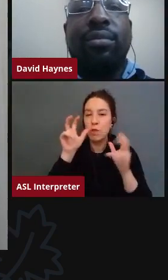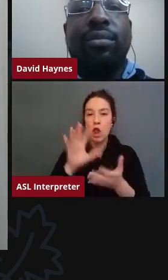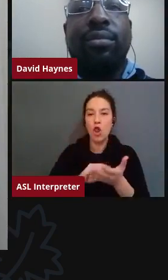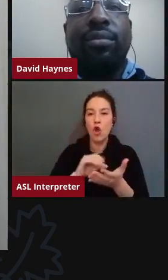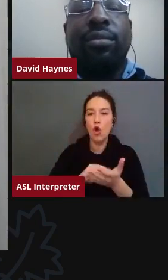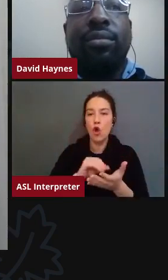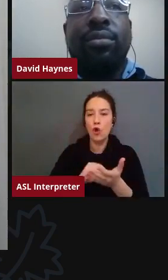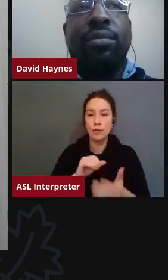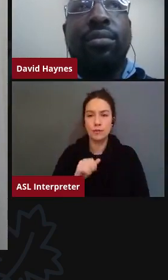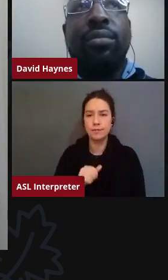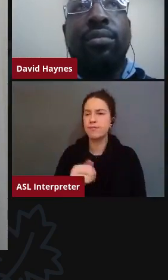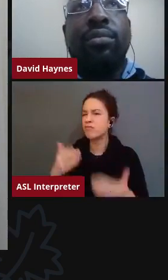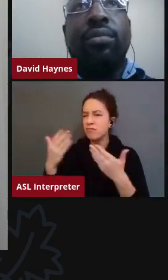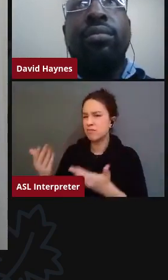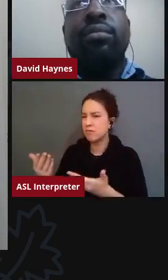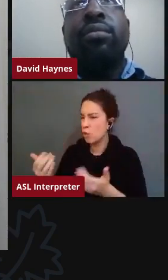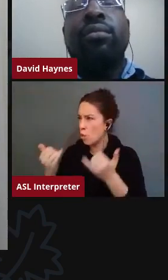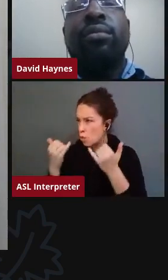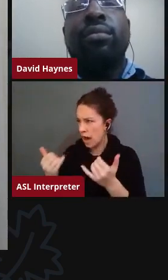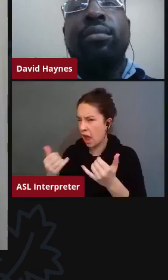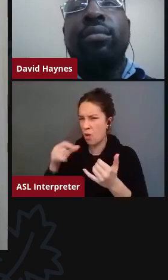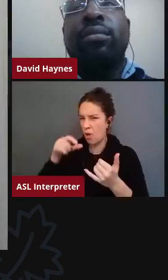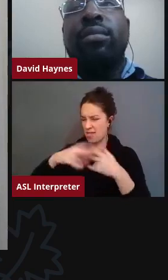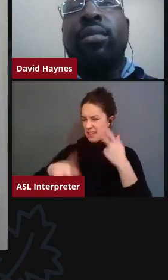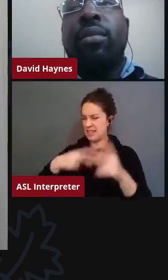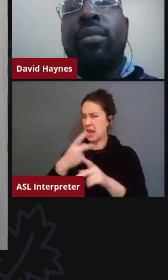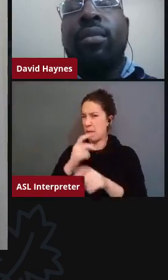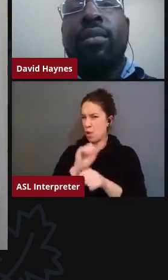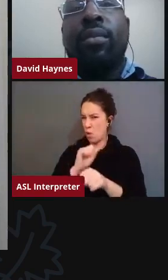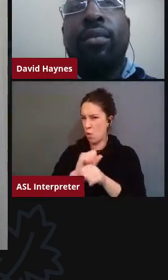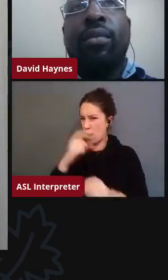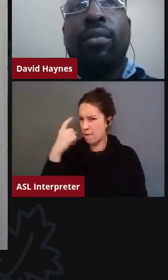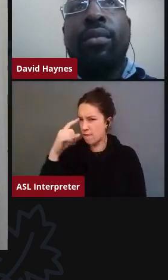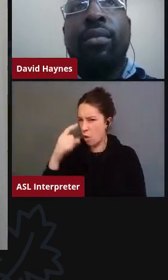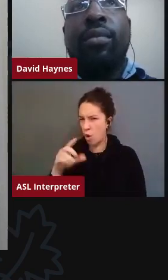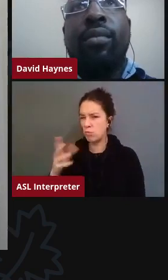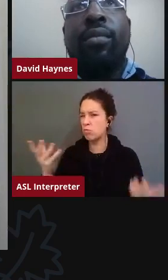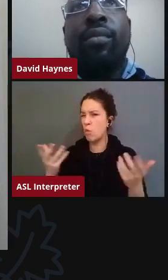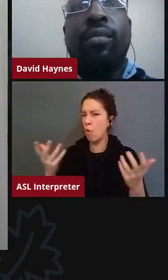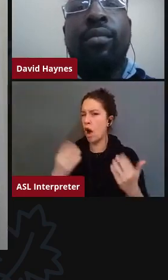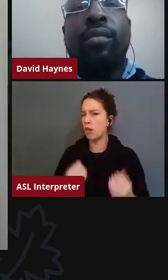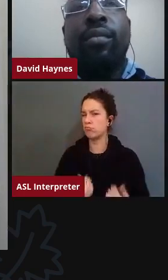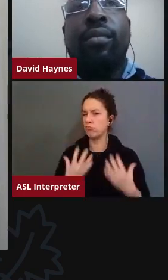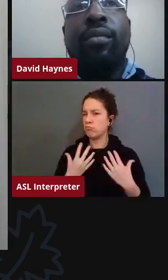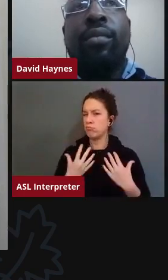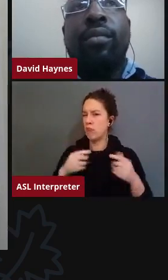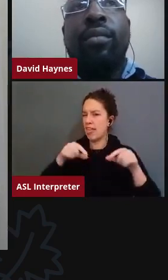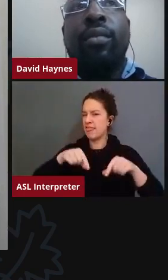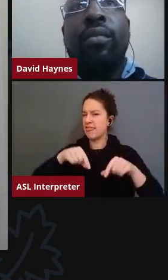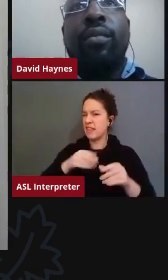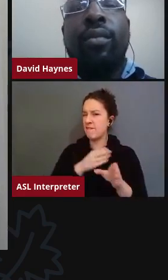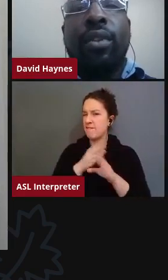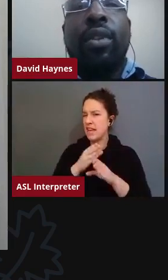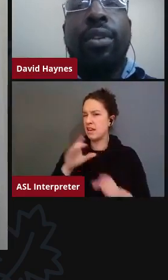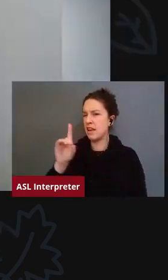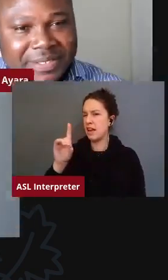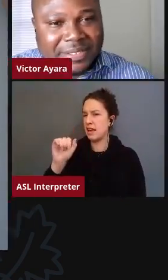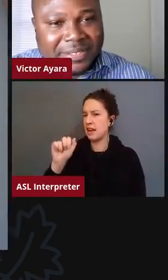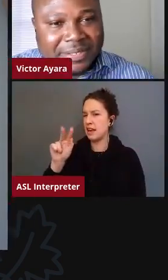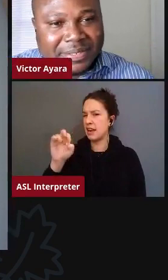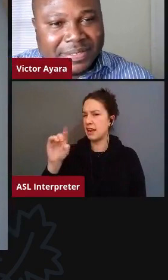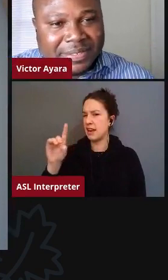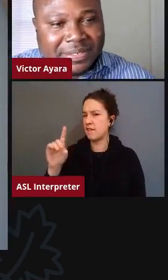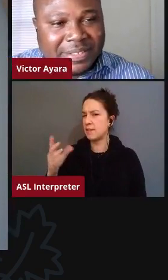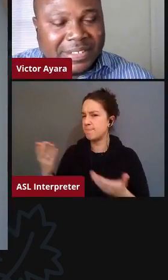me, why do you do this type of work? What inspired you to getting into this field, David?